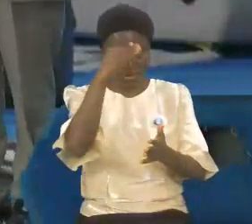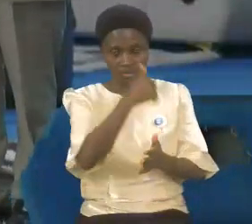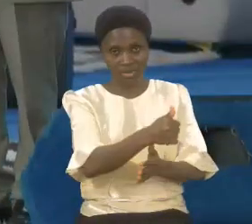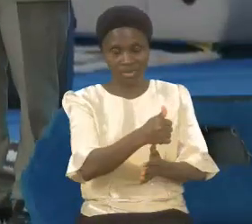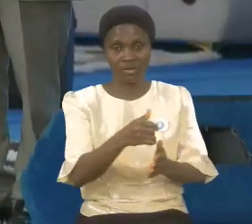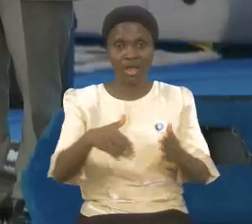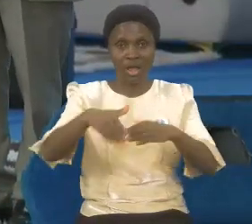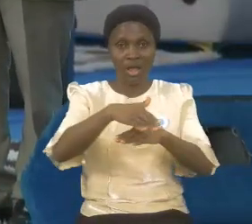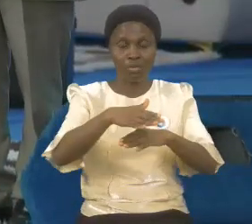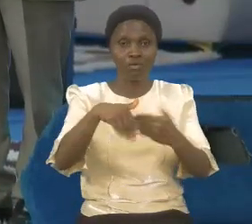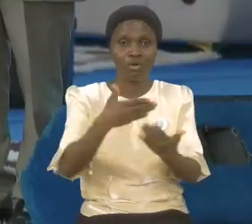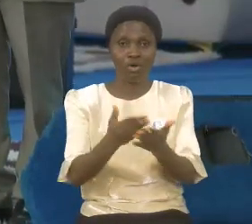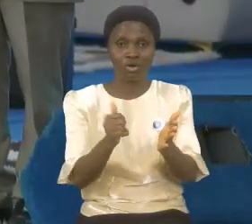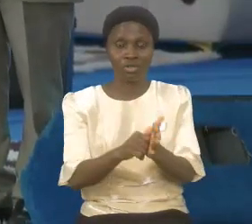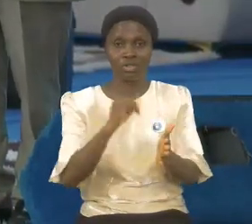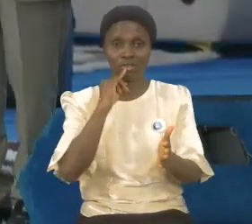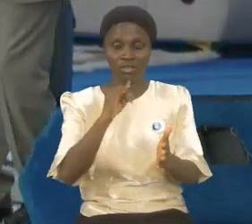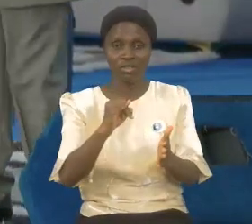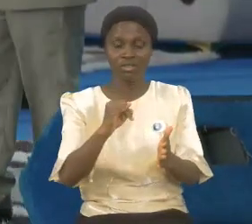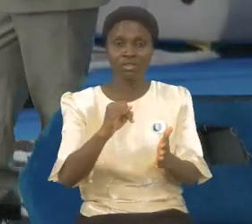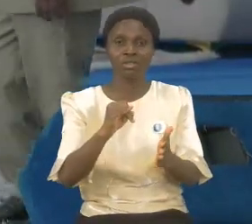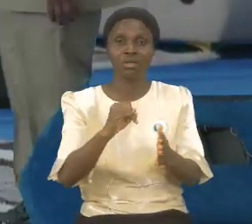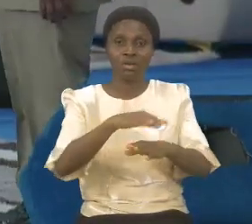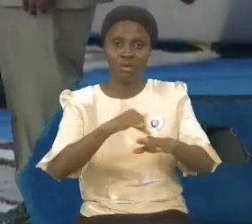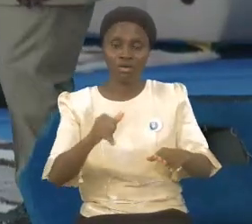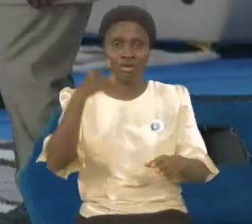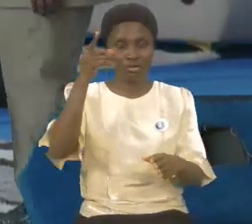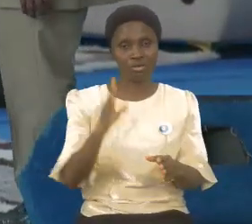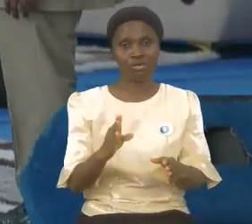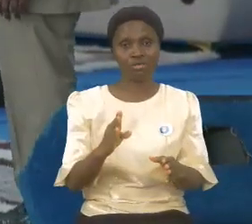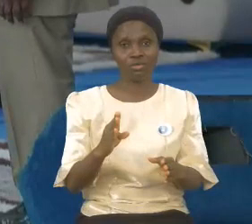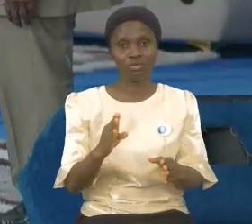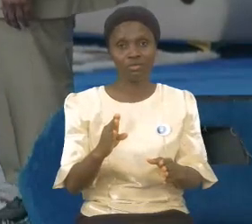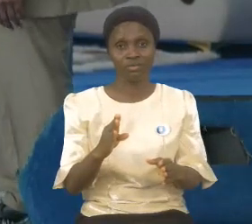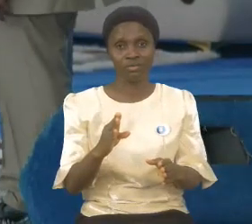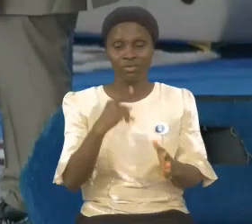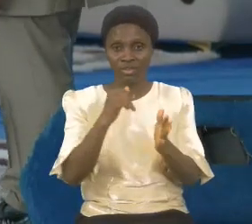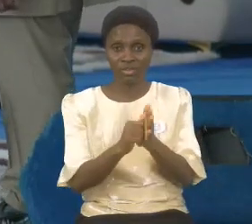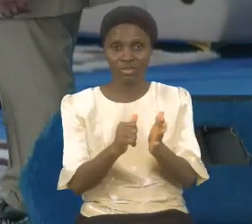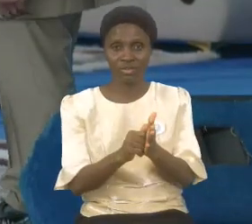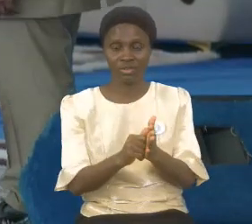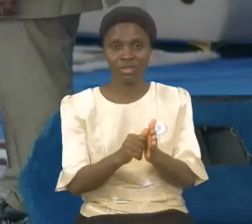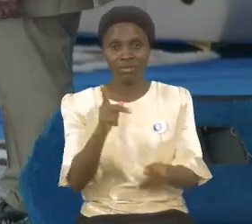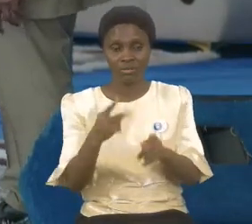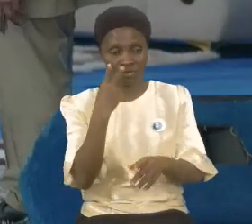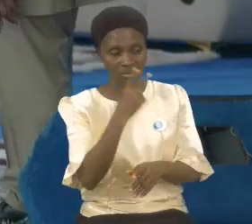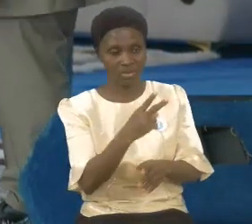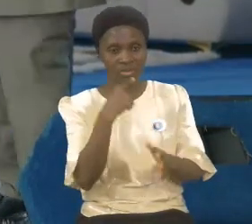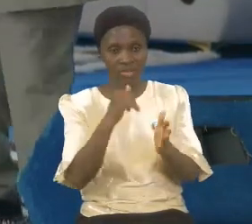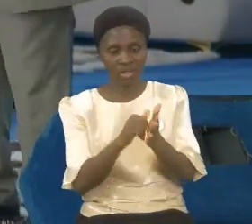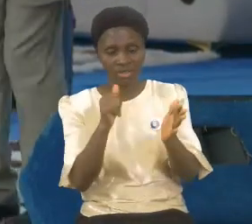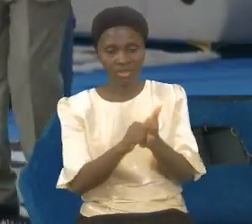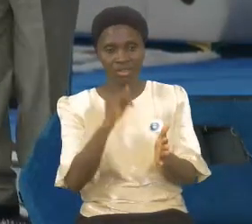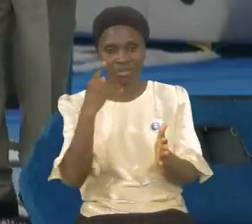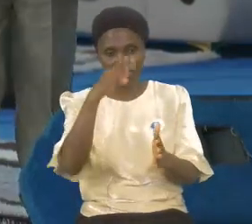called God. There'll be hero worship, hero worship. They'll say, that's the man. Who can fight with this man? Who can bring this